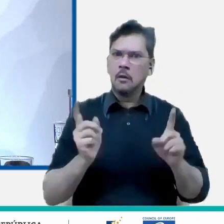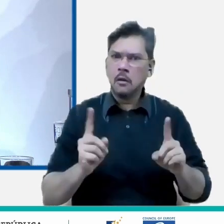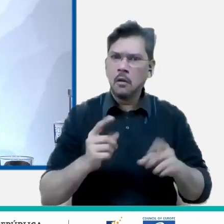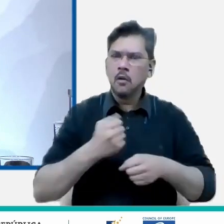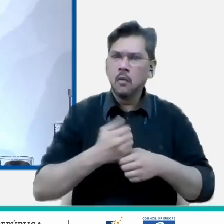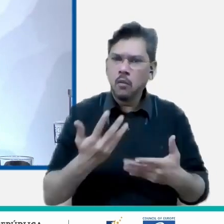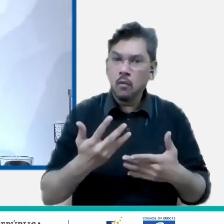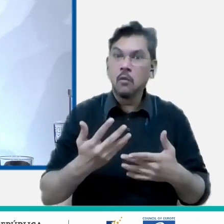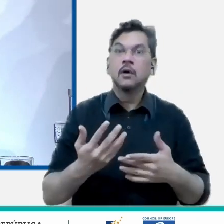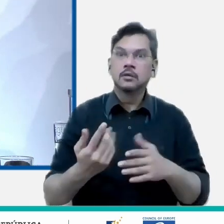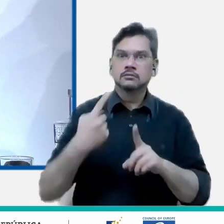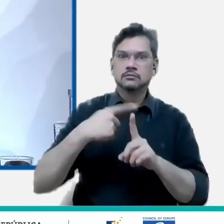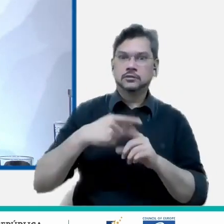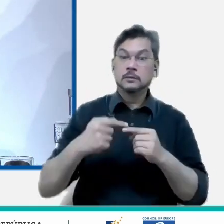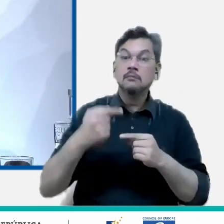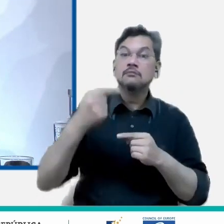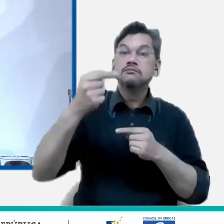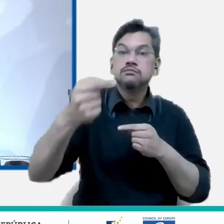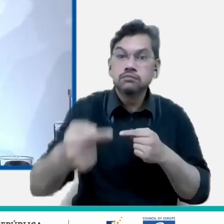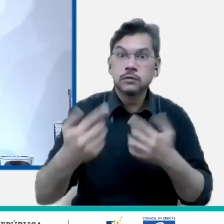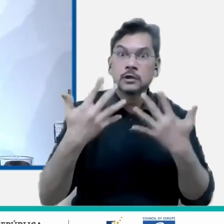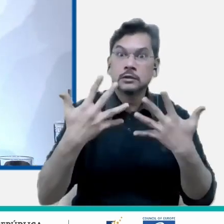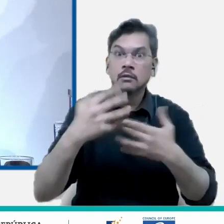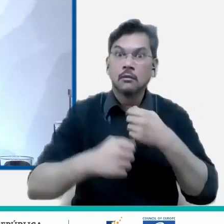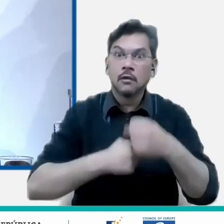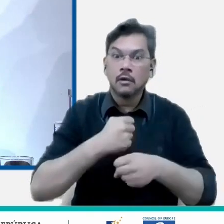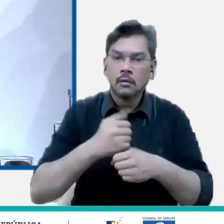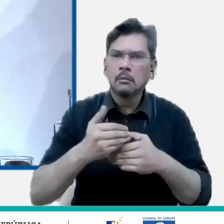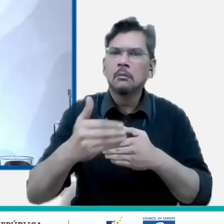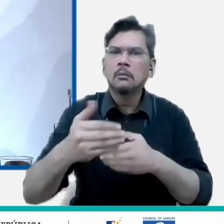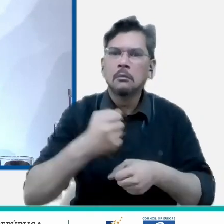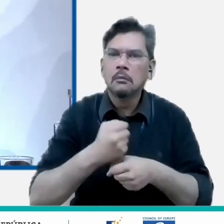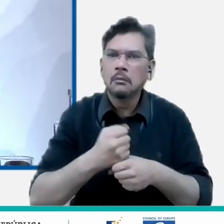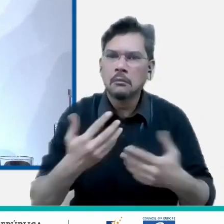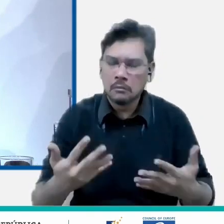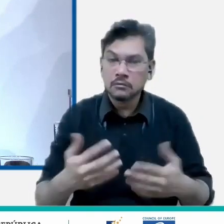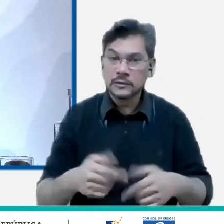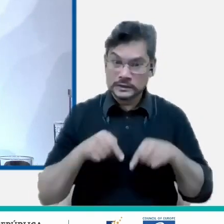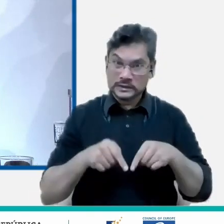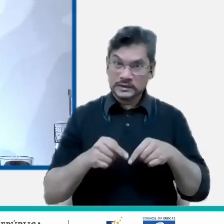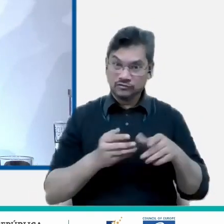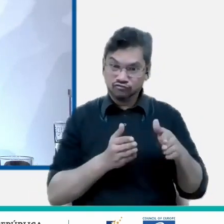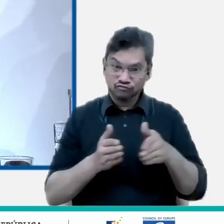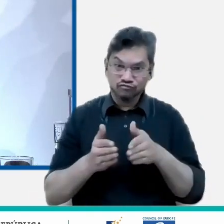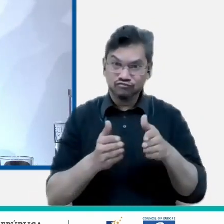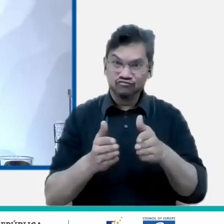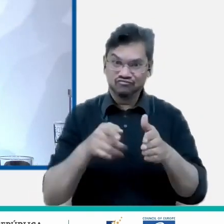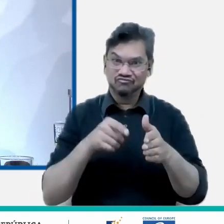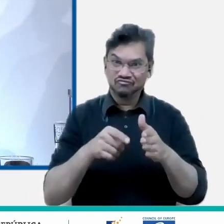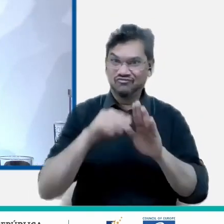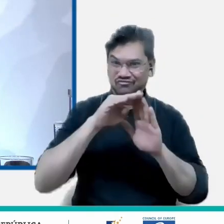the roadmap will be the key vehicle to learn the lessons from the past and also to